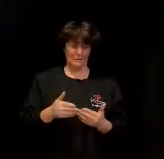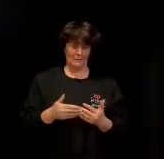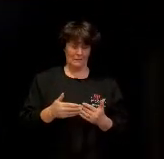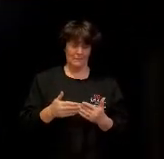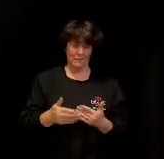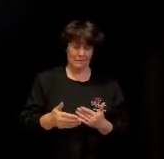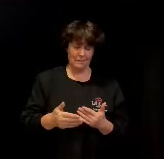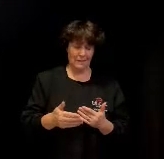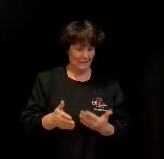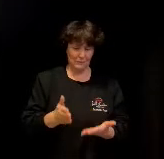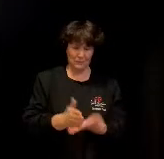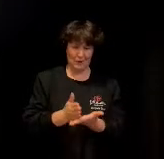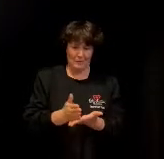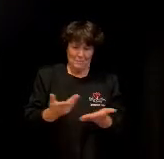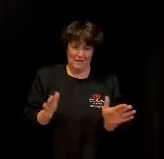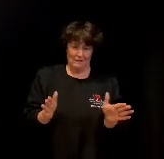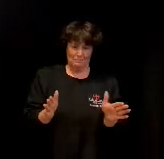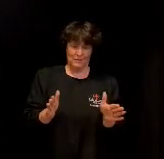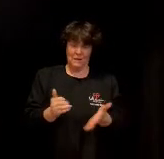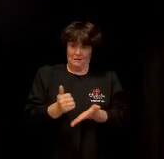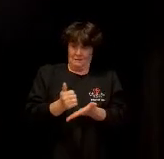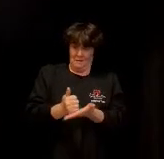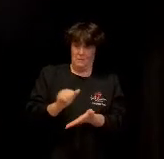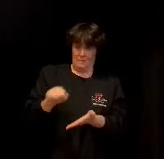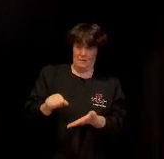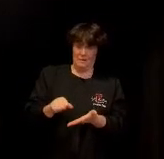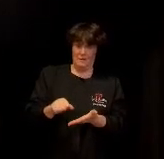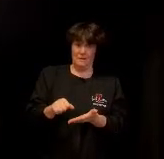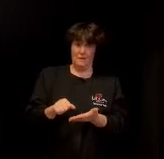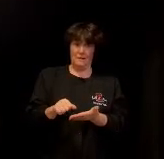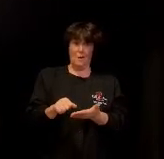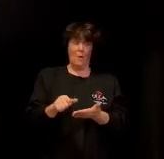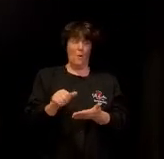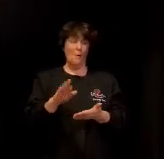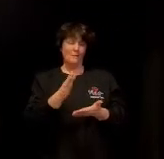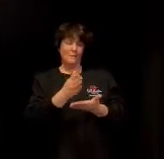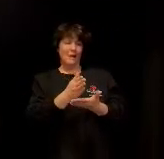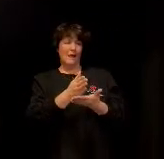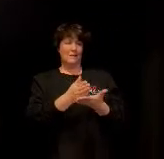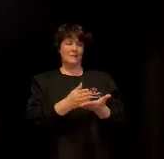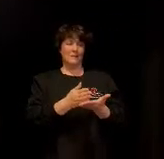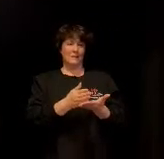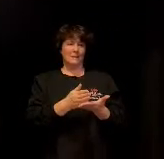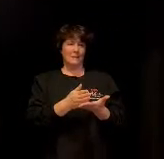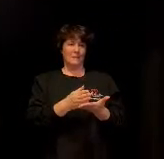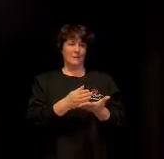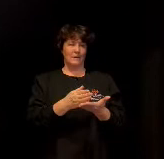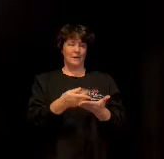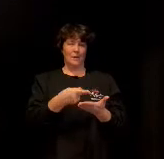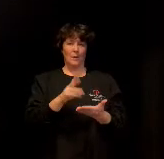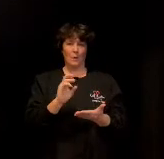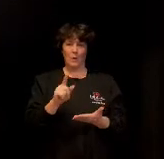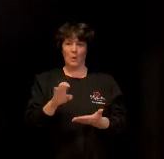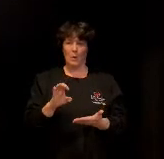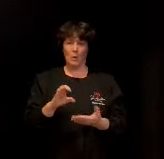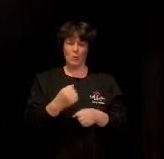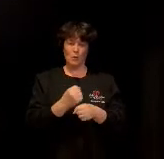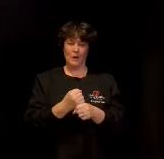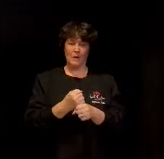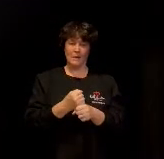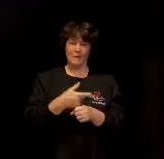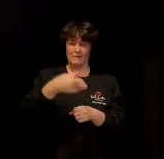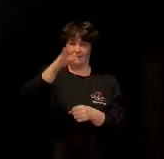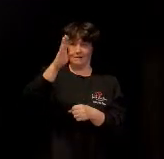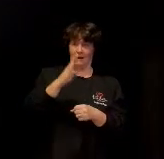Amen. Right? Google, it can help you. I mean, on the eighth day, God created Google. All right, He did, and Google's